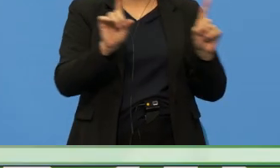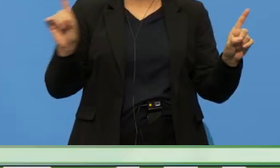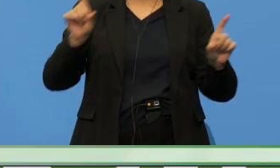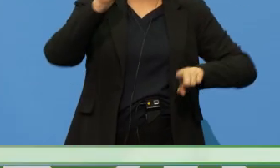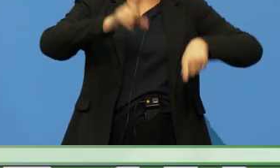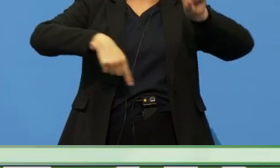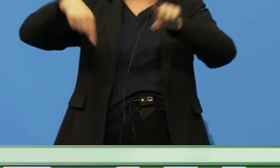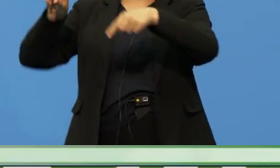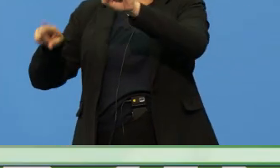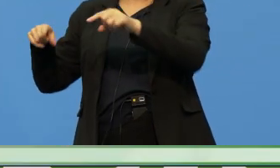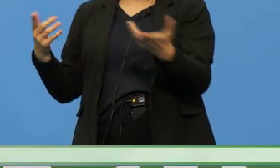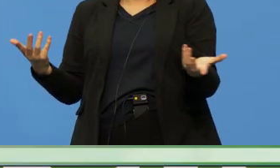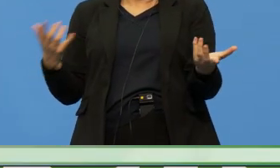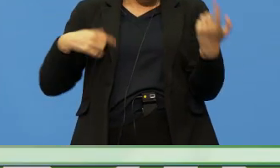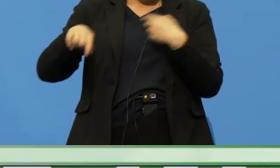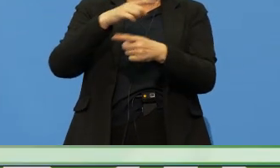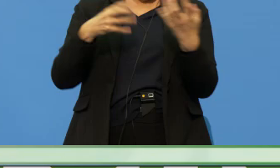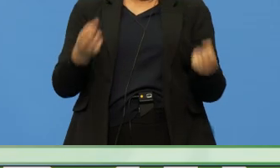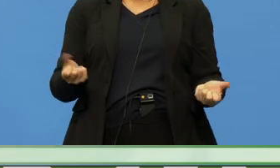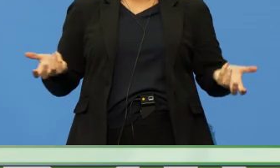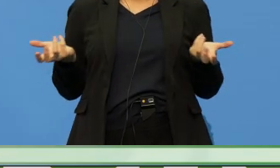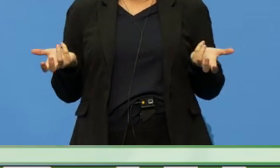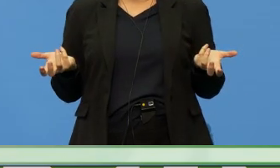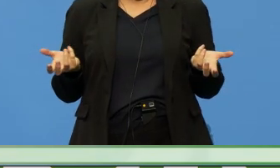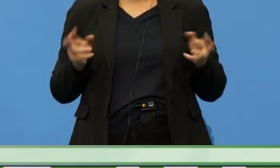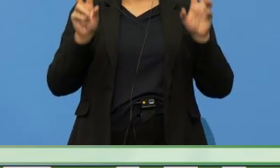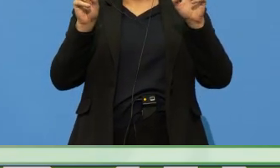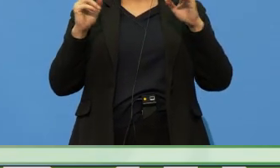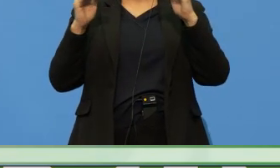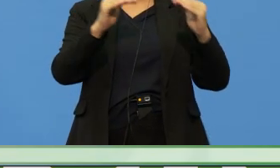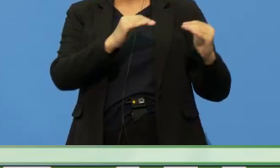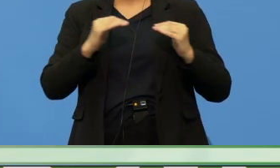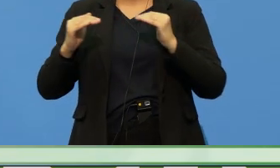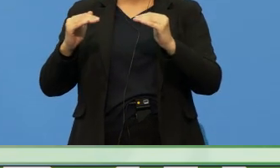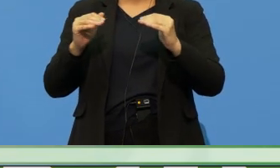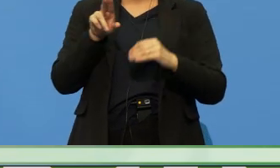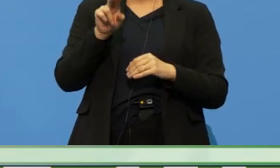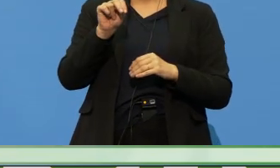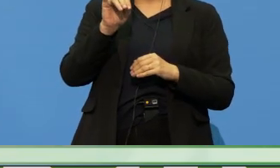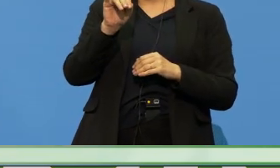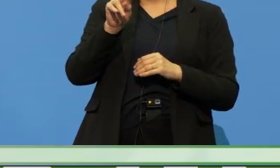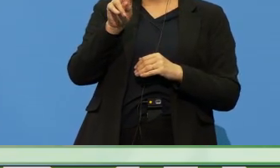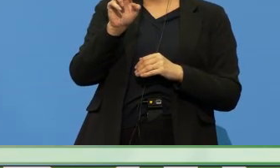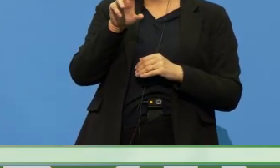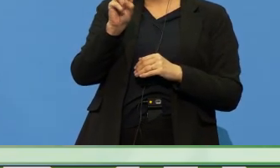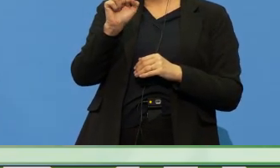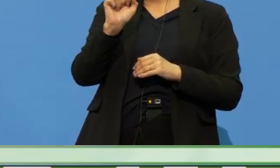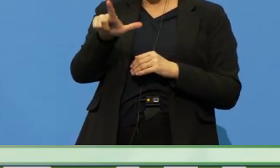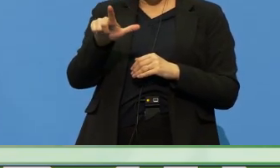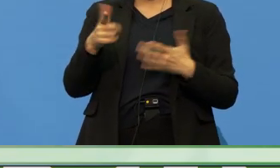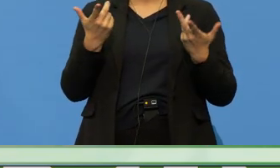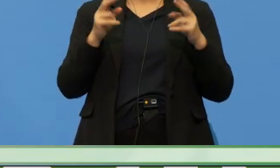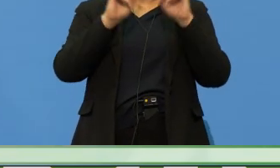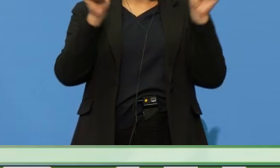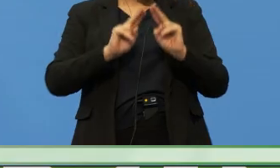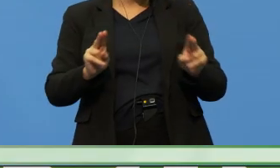the condition that we share. That is also why it's called universal. It's to be understood as universal as